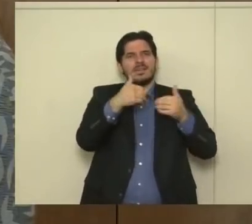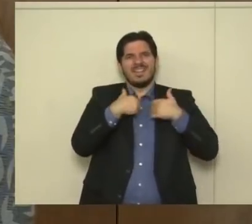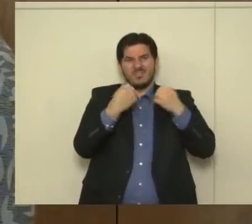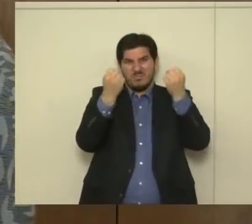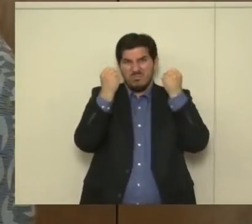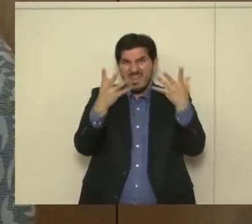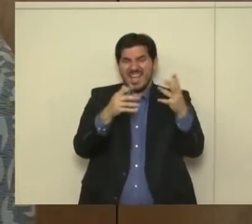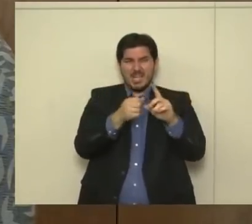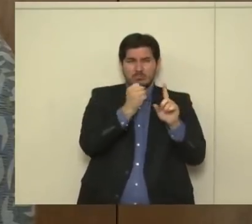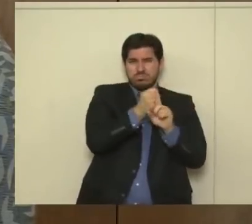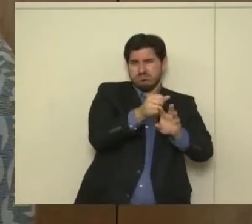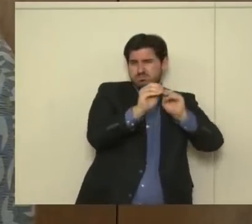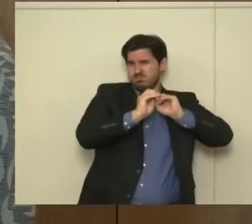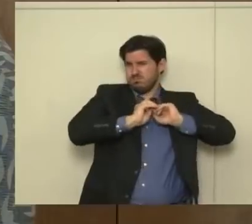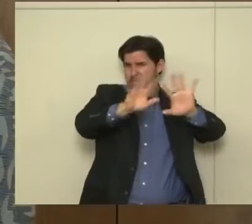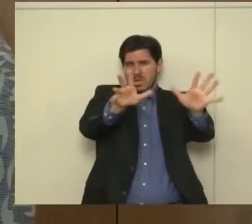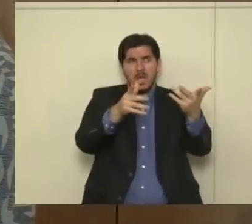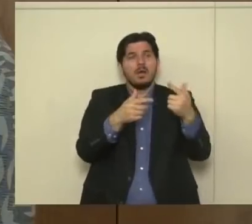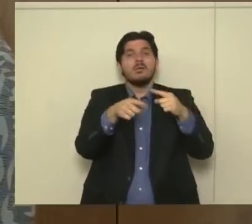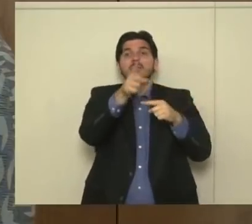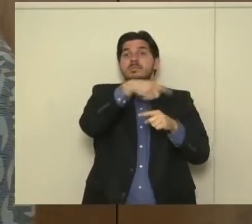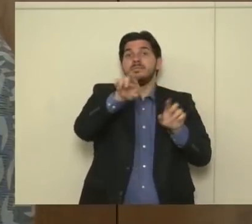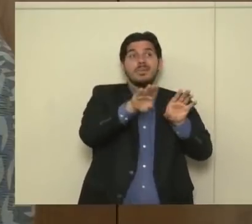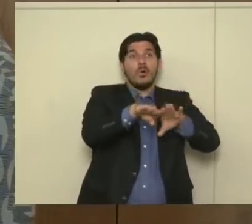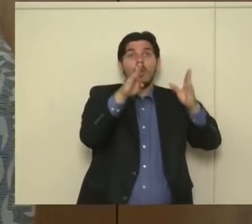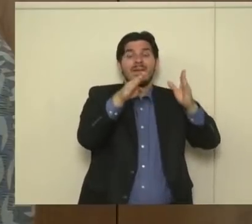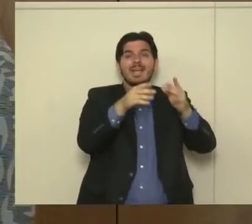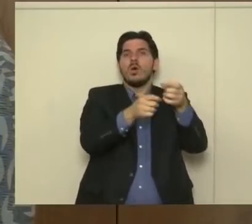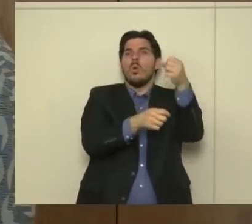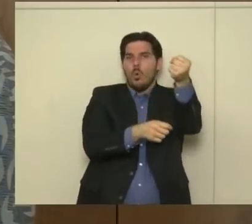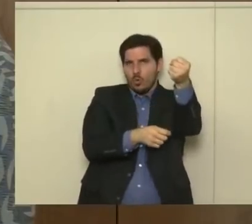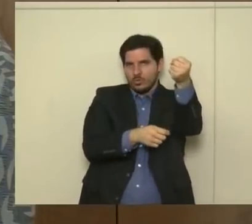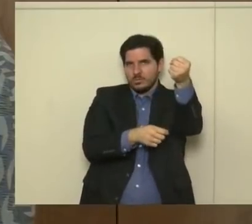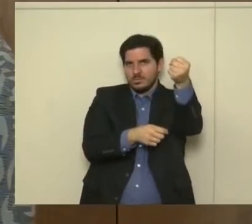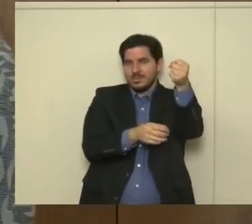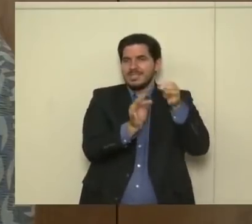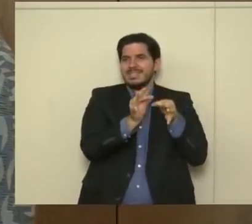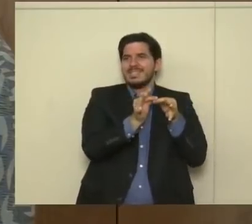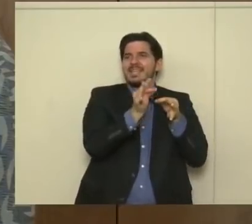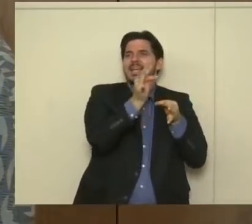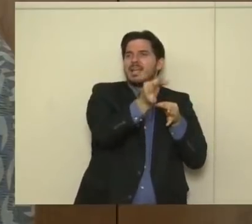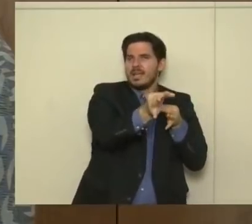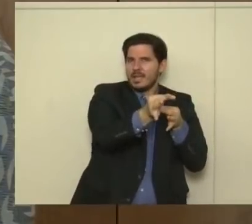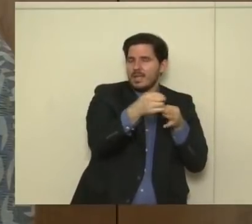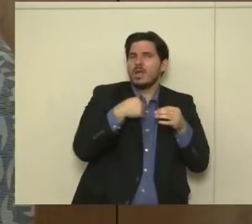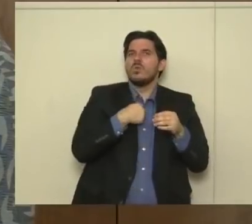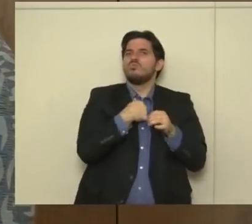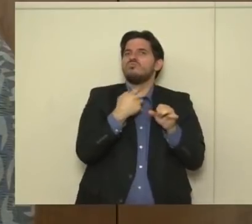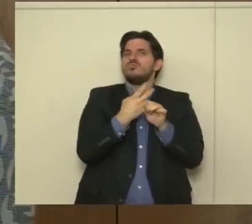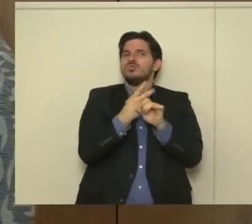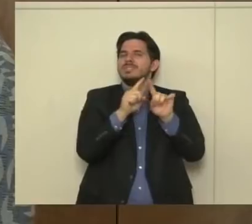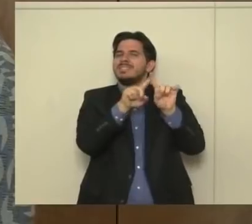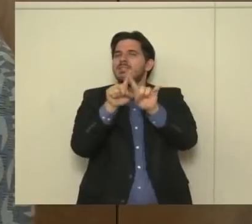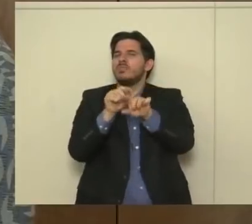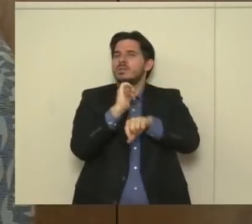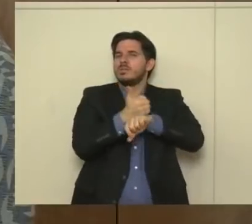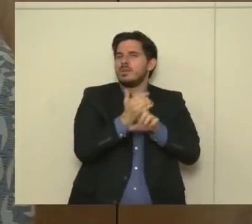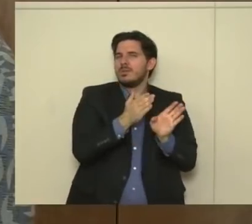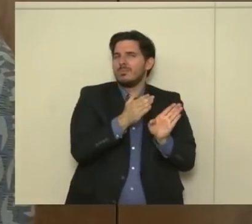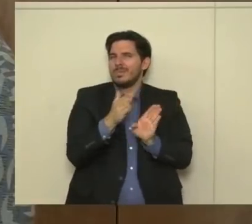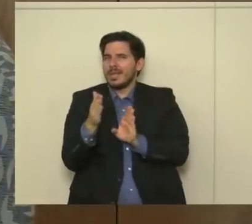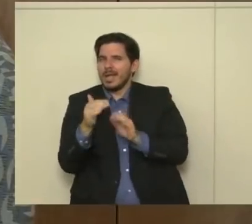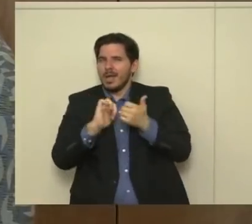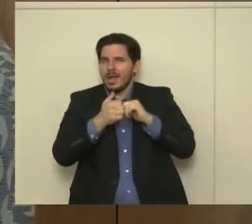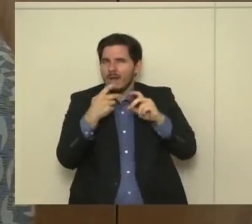economic opening using a like strategy, not exactly, but a like strategy for figuring out readiness for